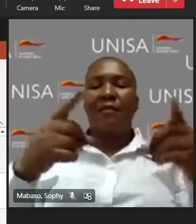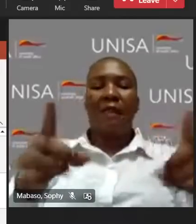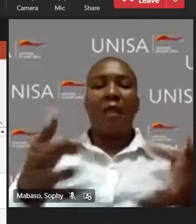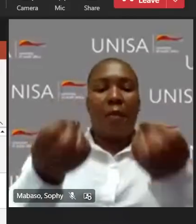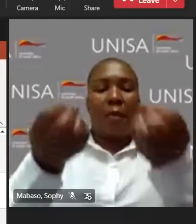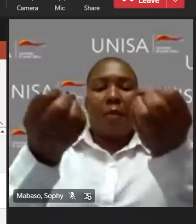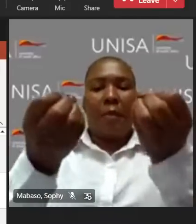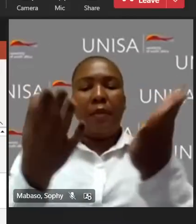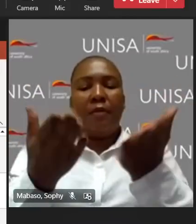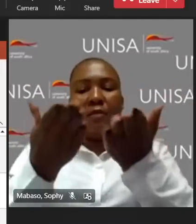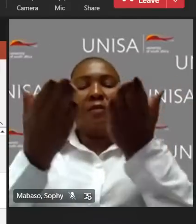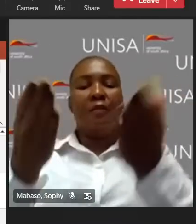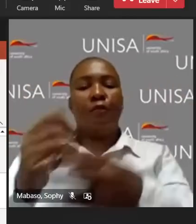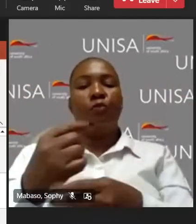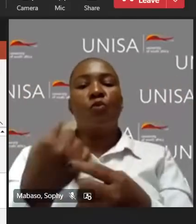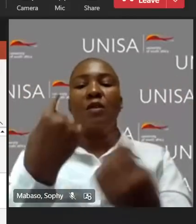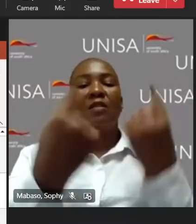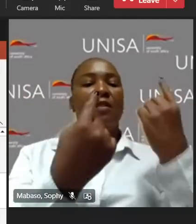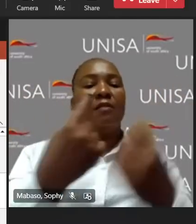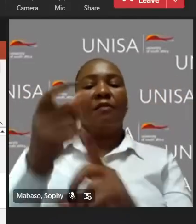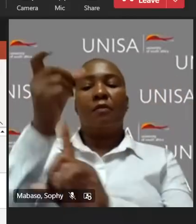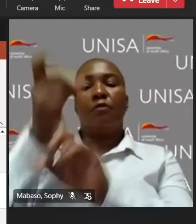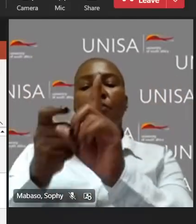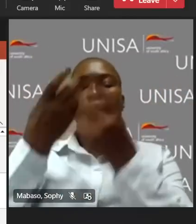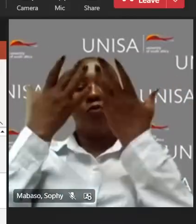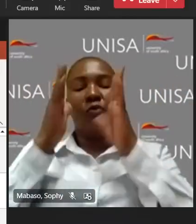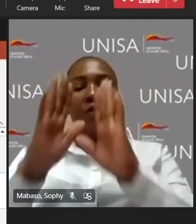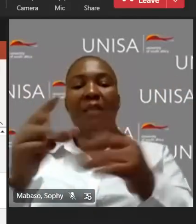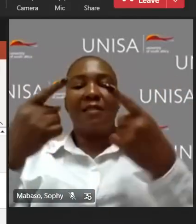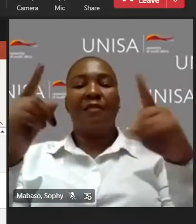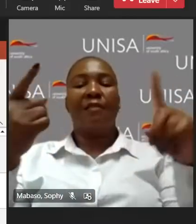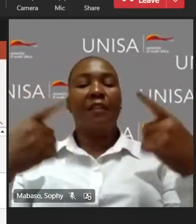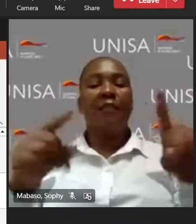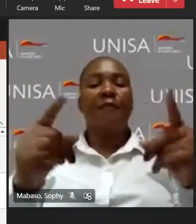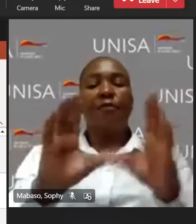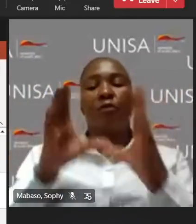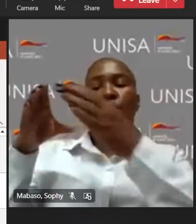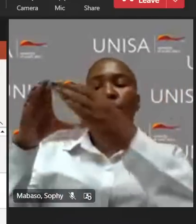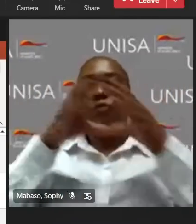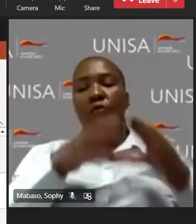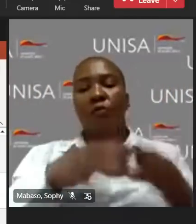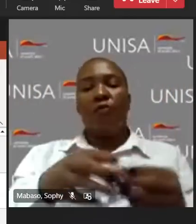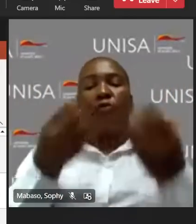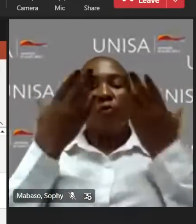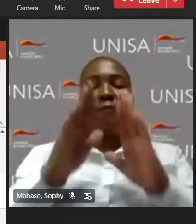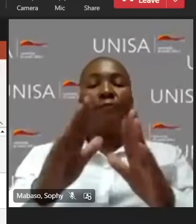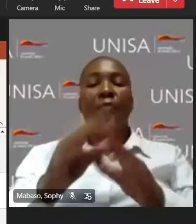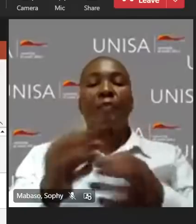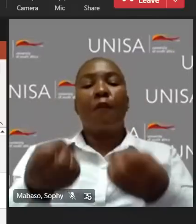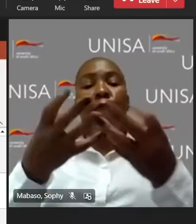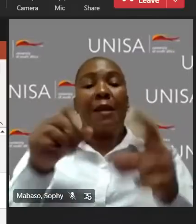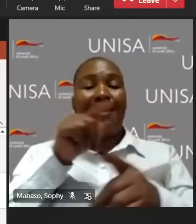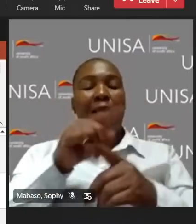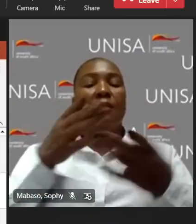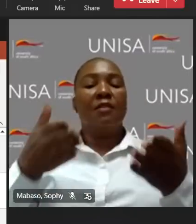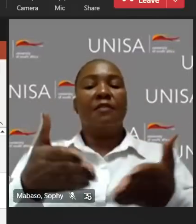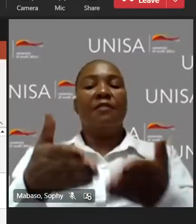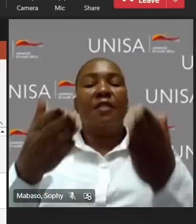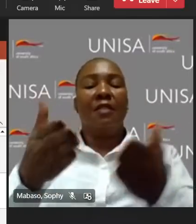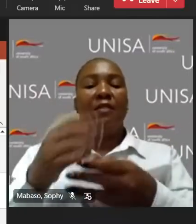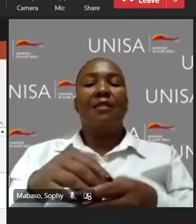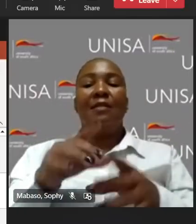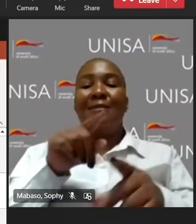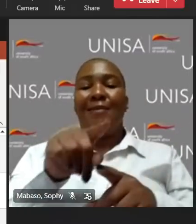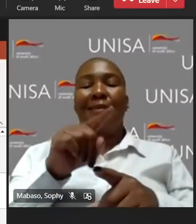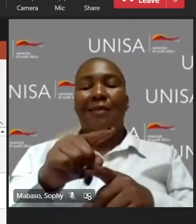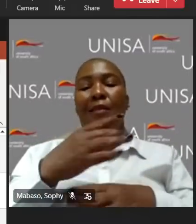services to individual students and different student groupings. And in offering these services, the SRC